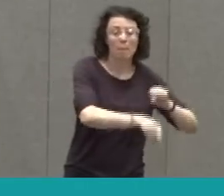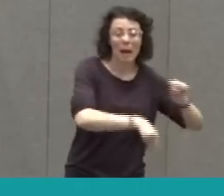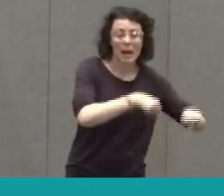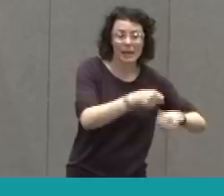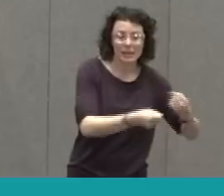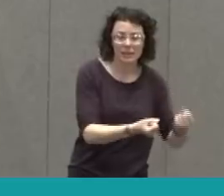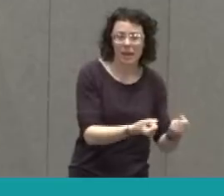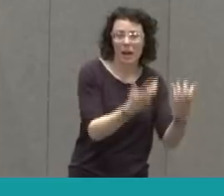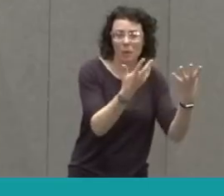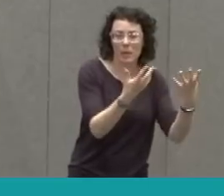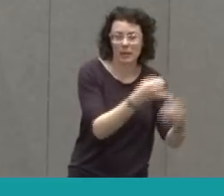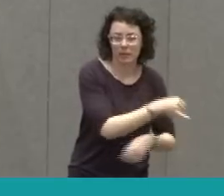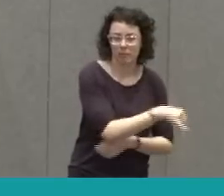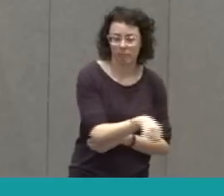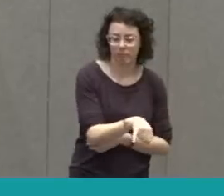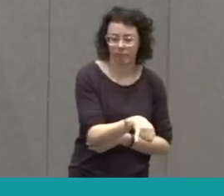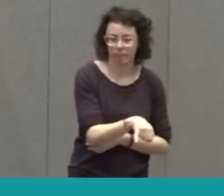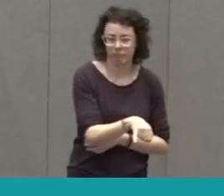What else do we have to solve for?